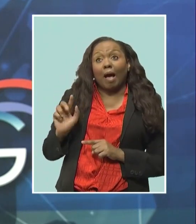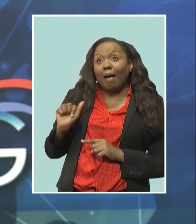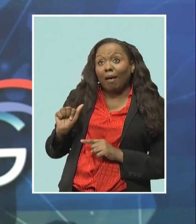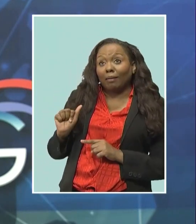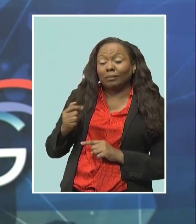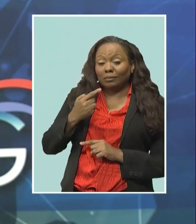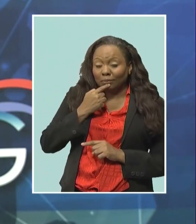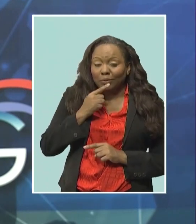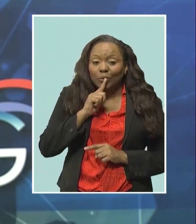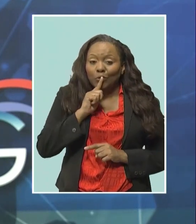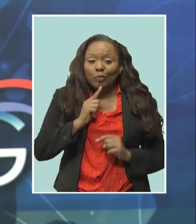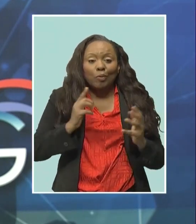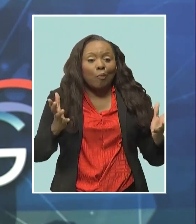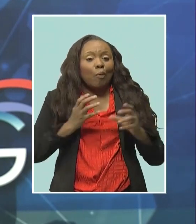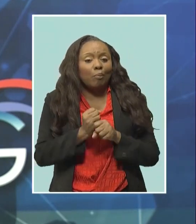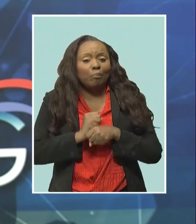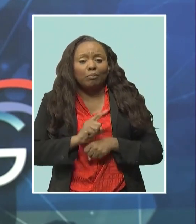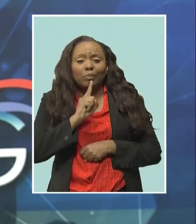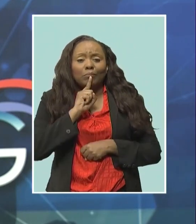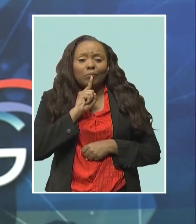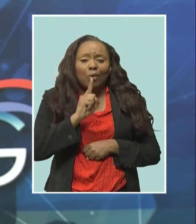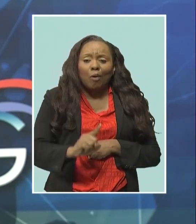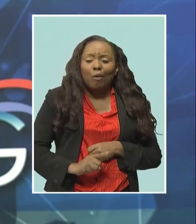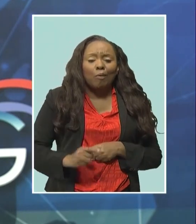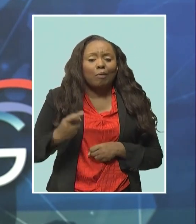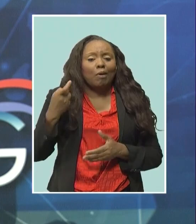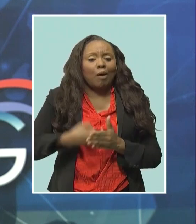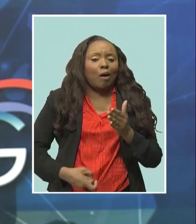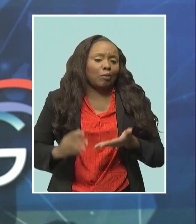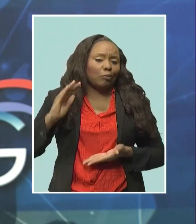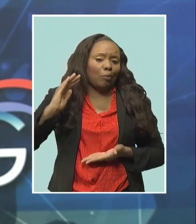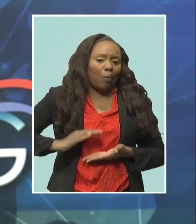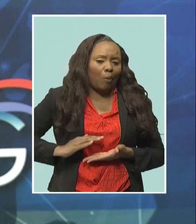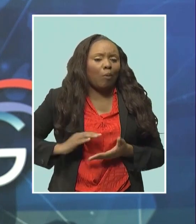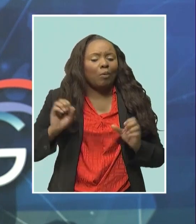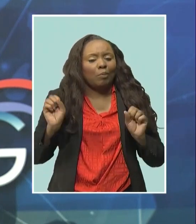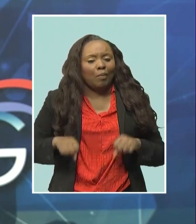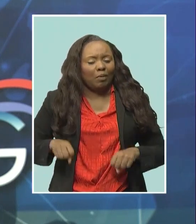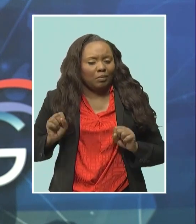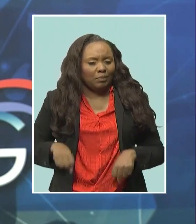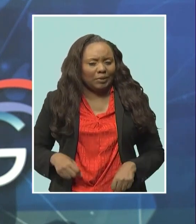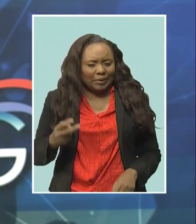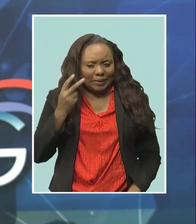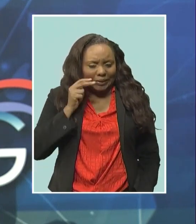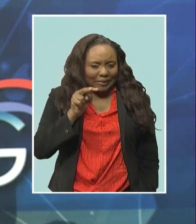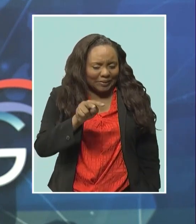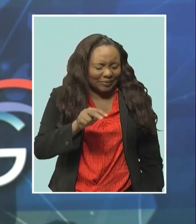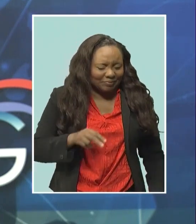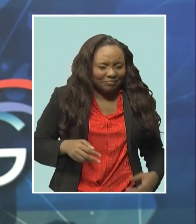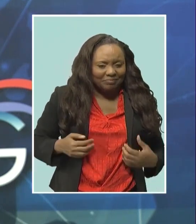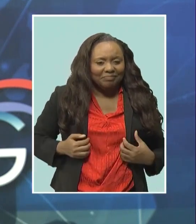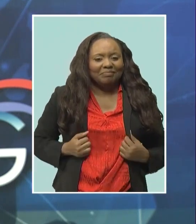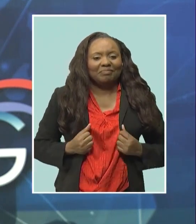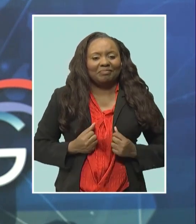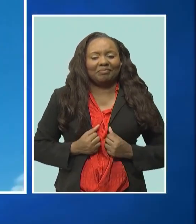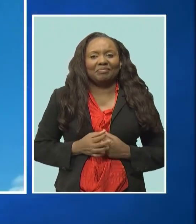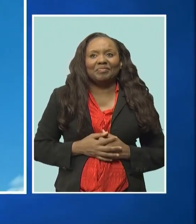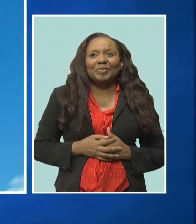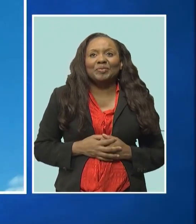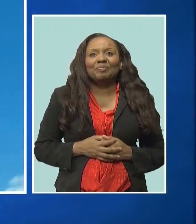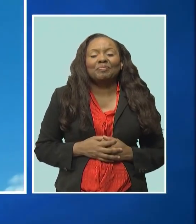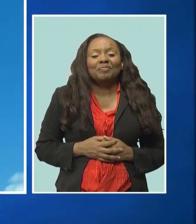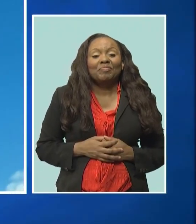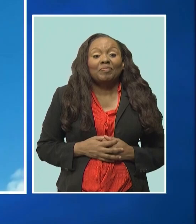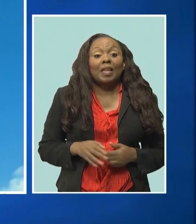remain committed to making travel affordable to as many as possible. Crystal Hoyt has the details. Last